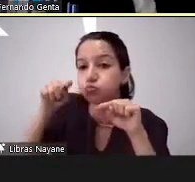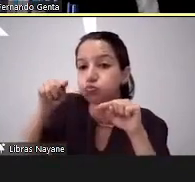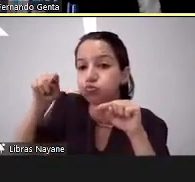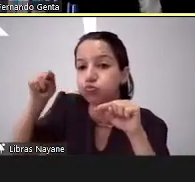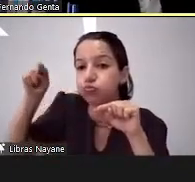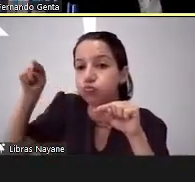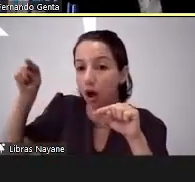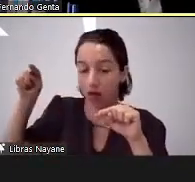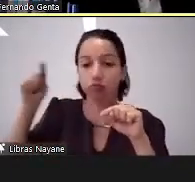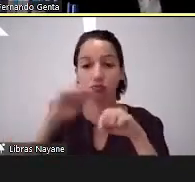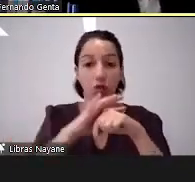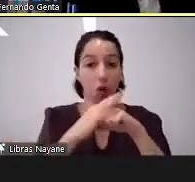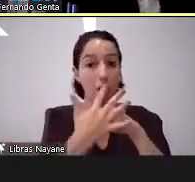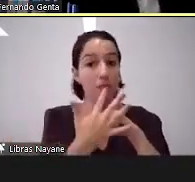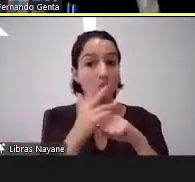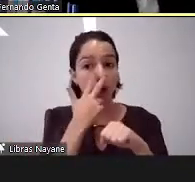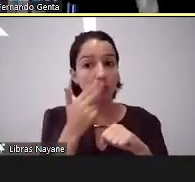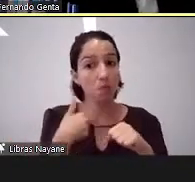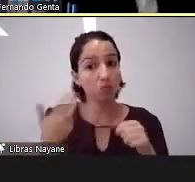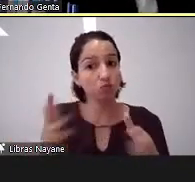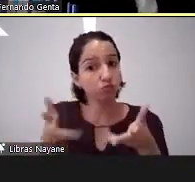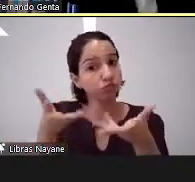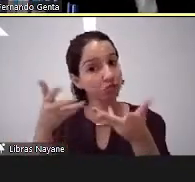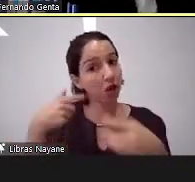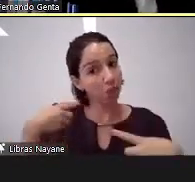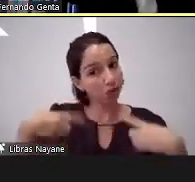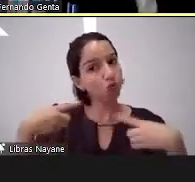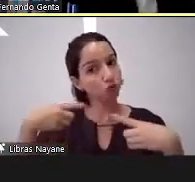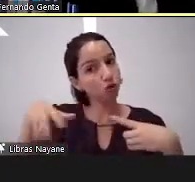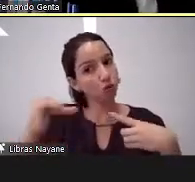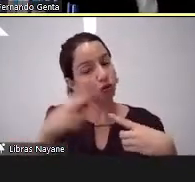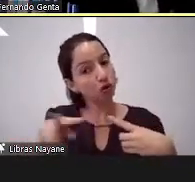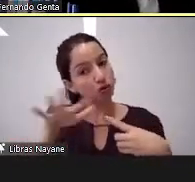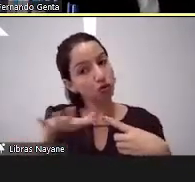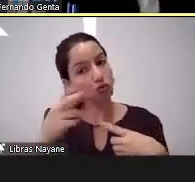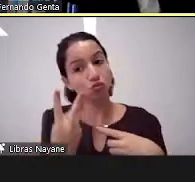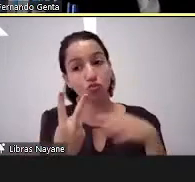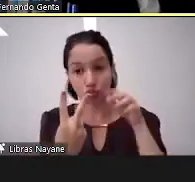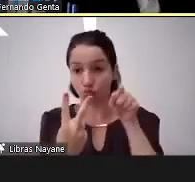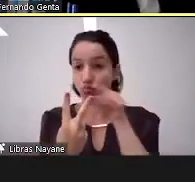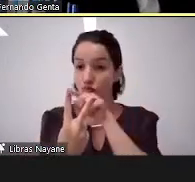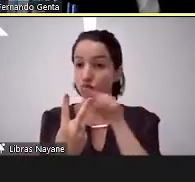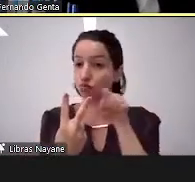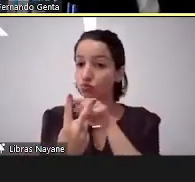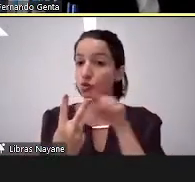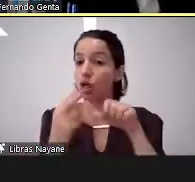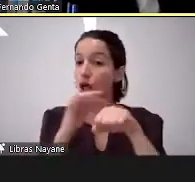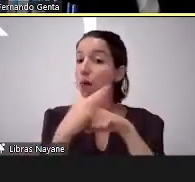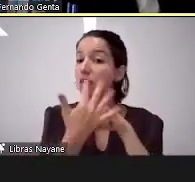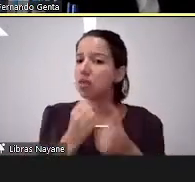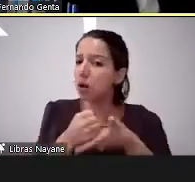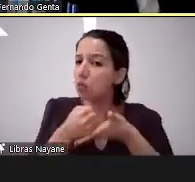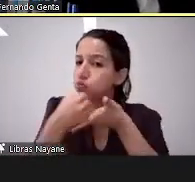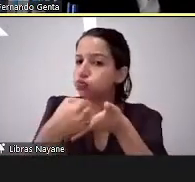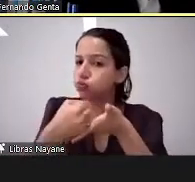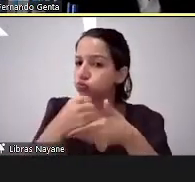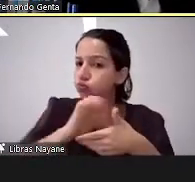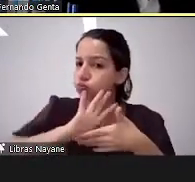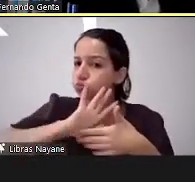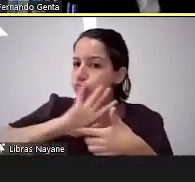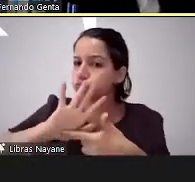a permanent growth. Well, in these sectors, pandemic brought